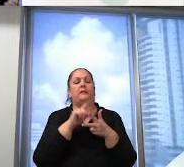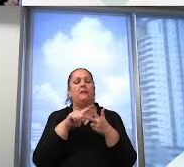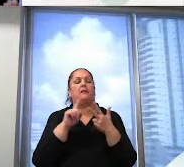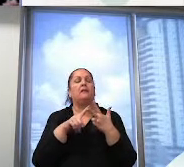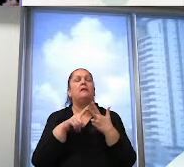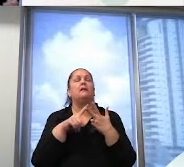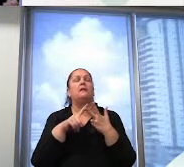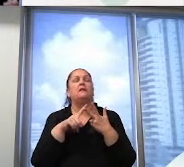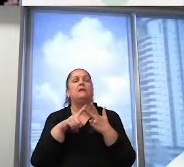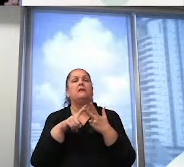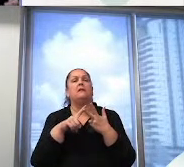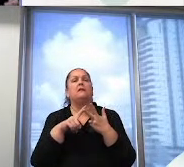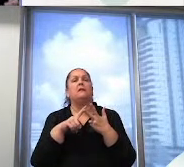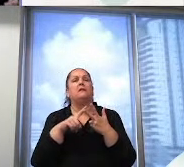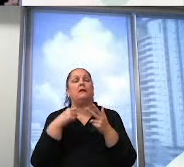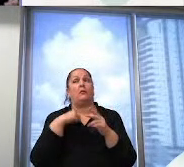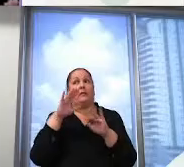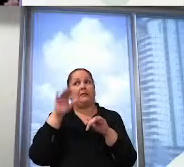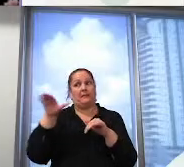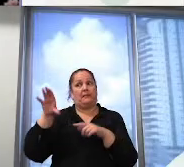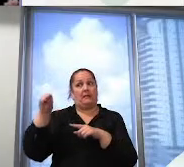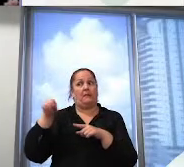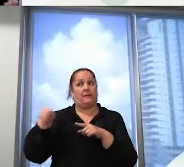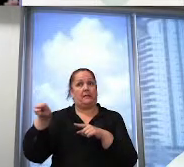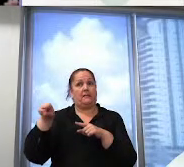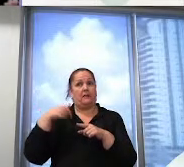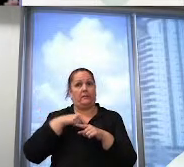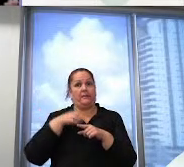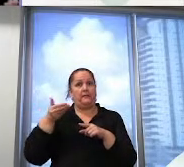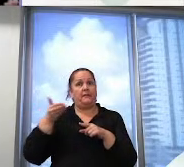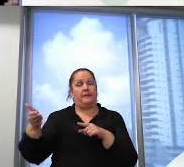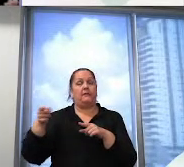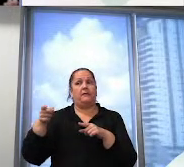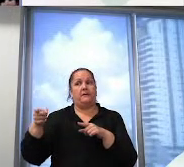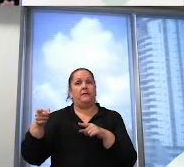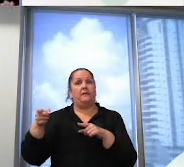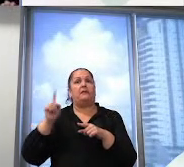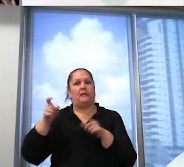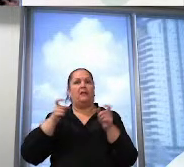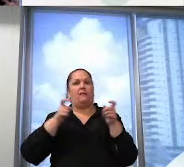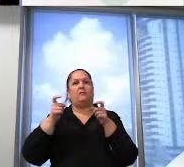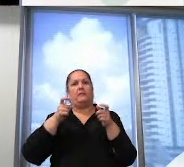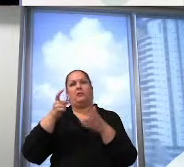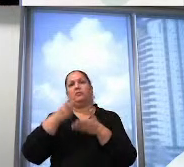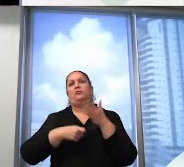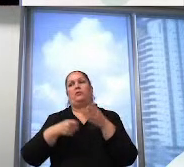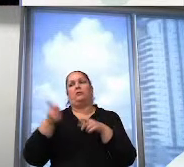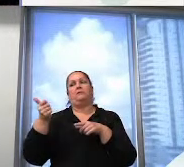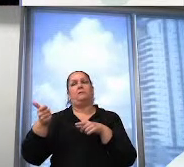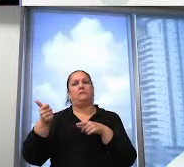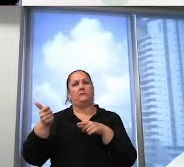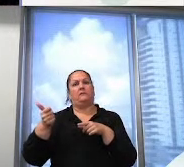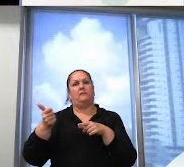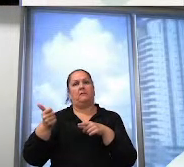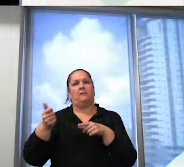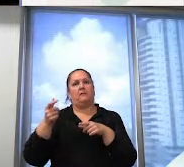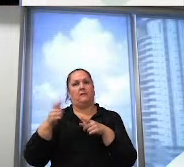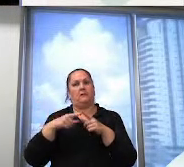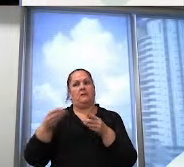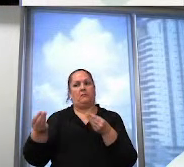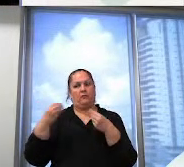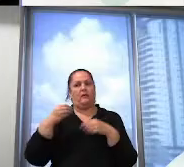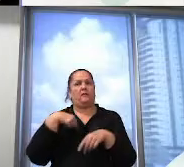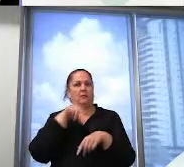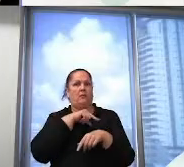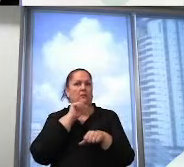thirdly, we do expect our vendors to not, they need to manage costs while they're